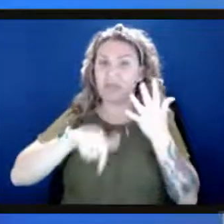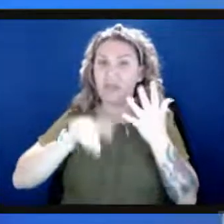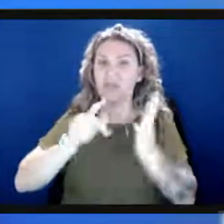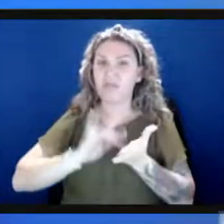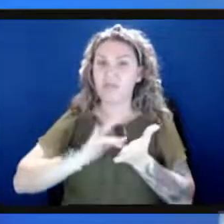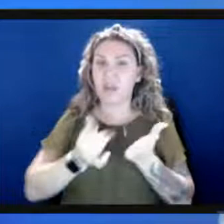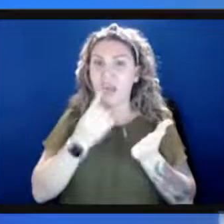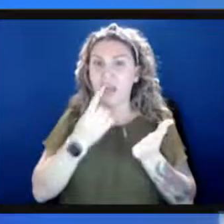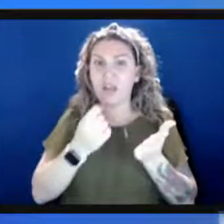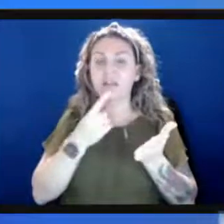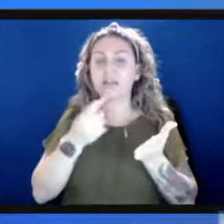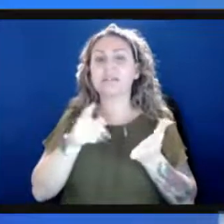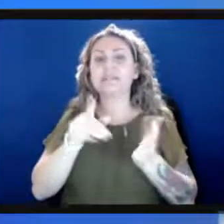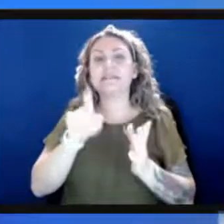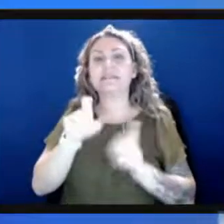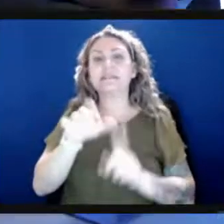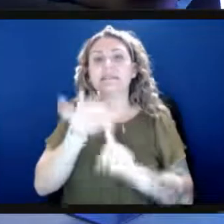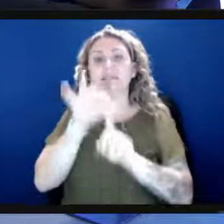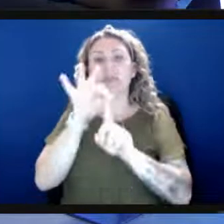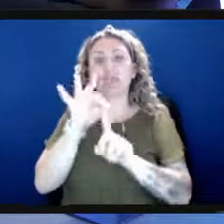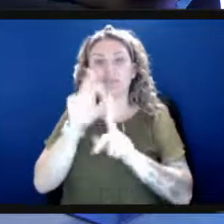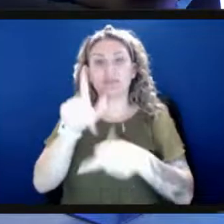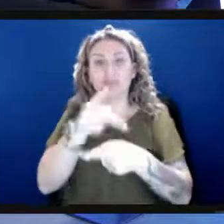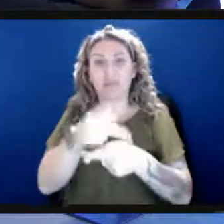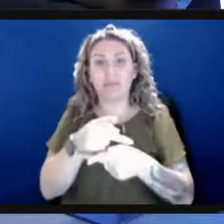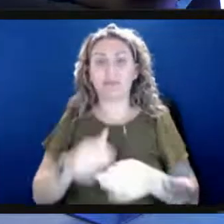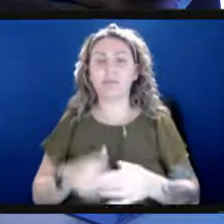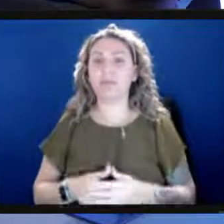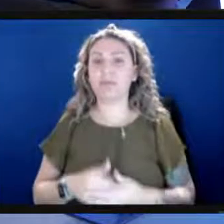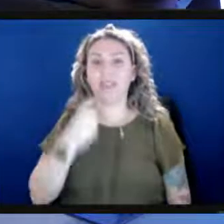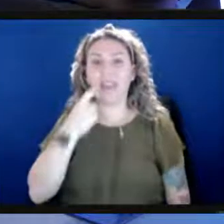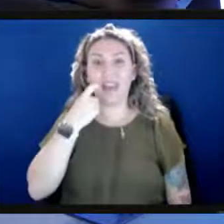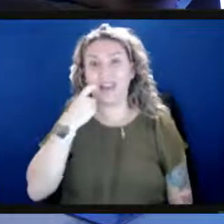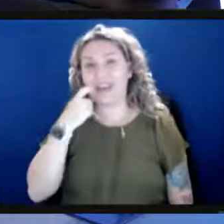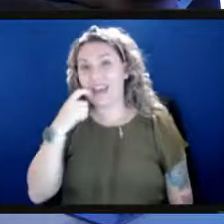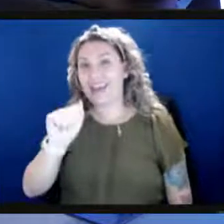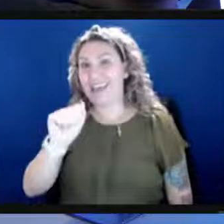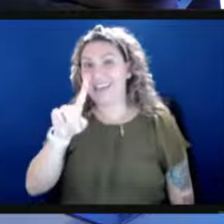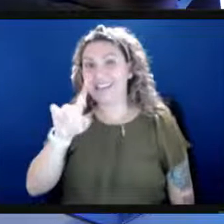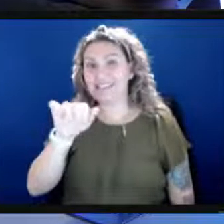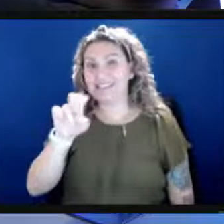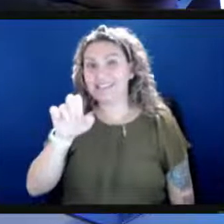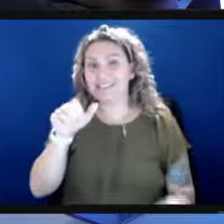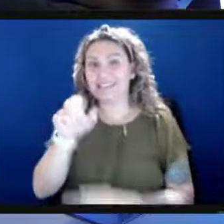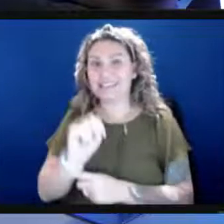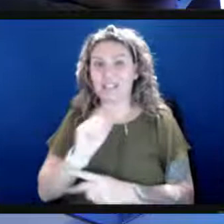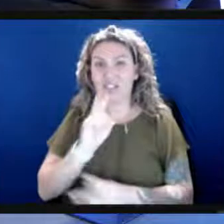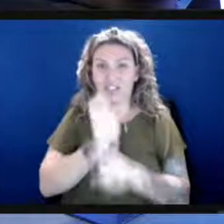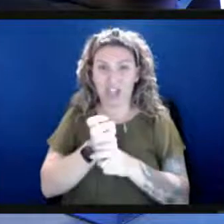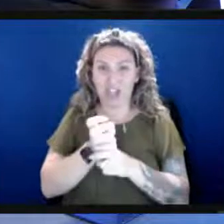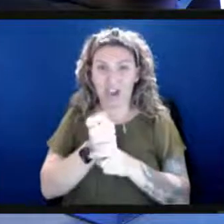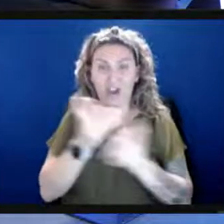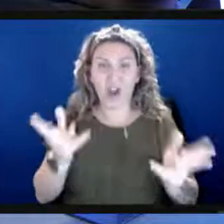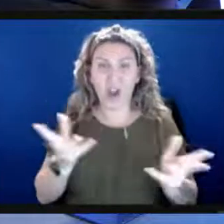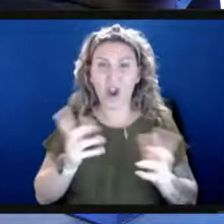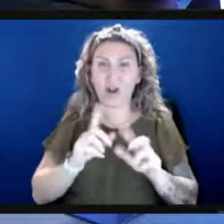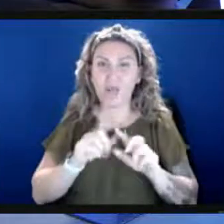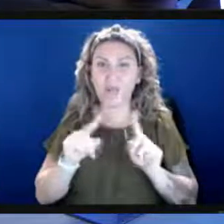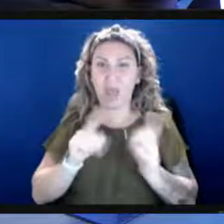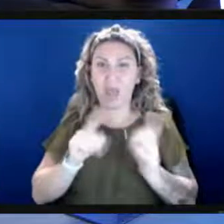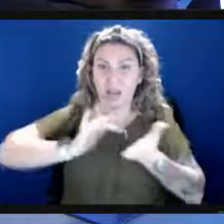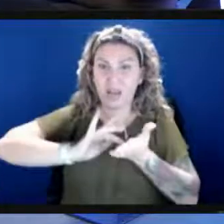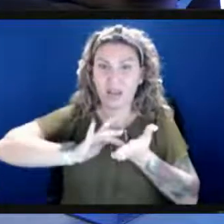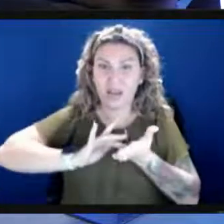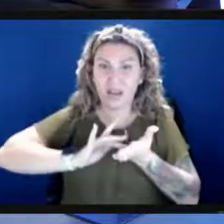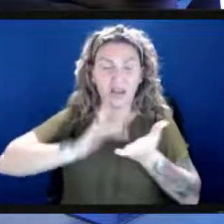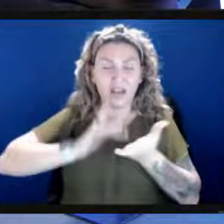medical care. Addiction is hard enough to get over on its own. When the drugs are so toxic, And so